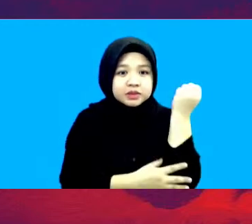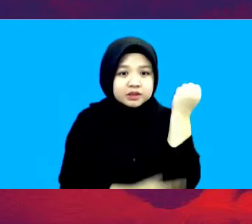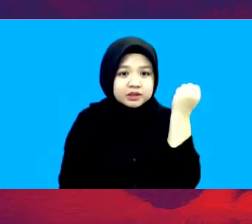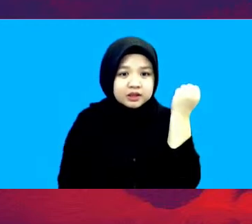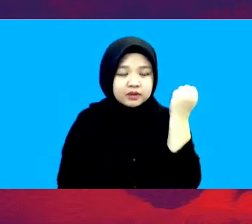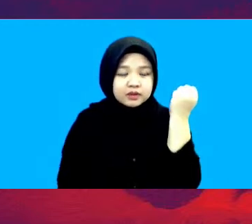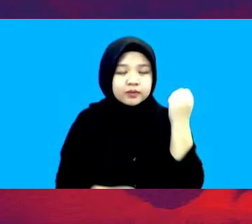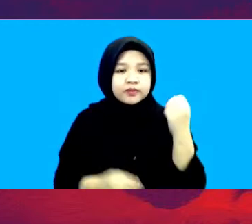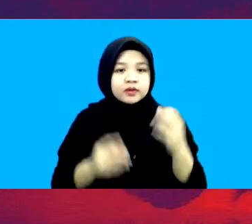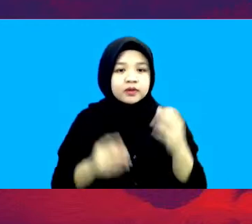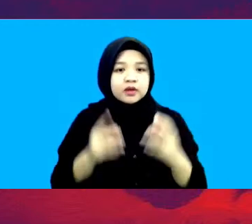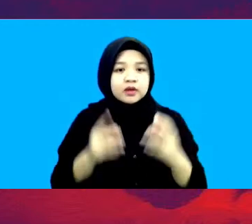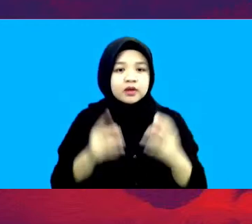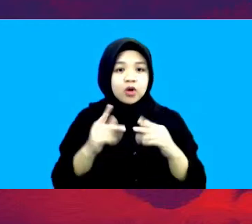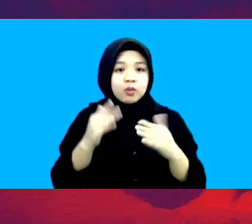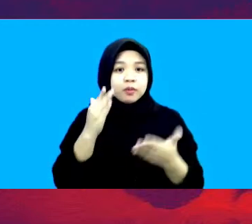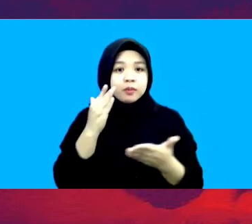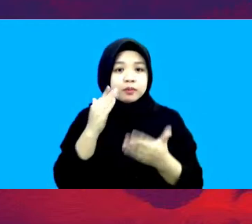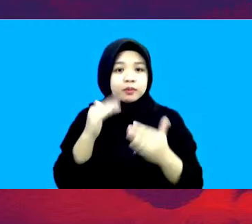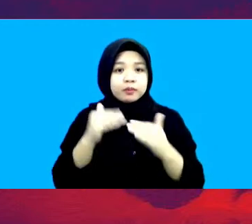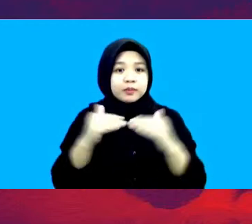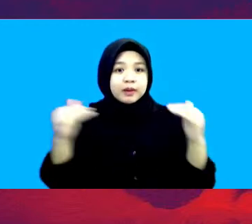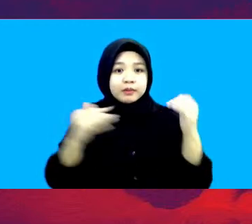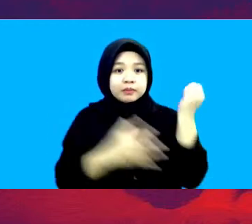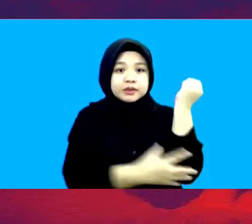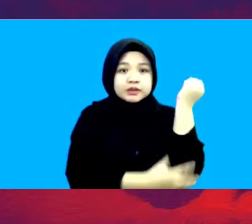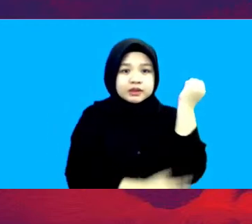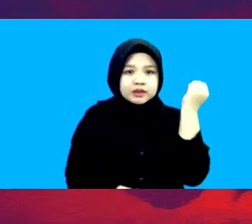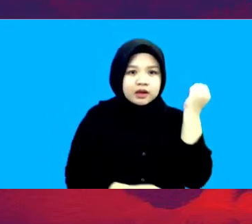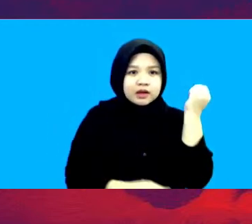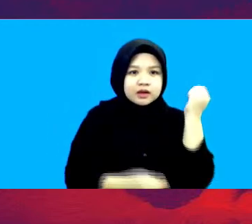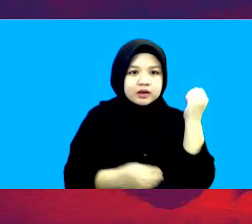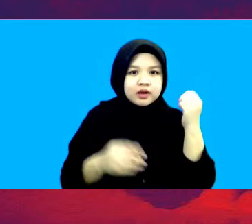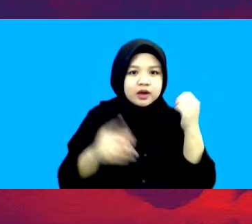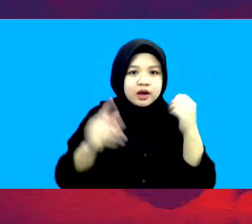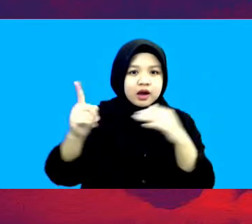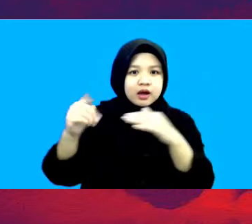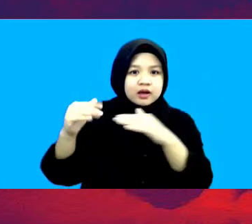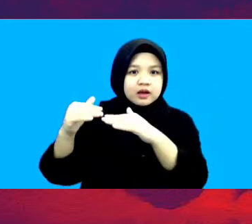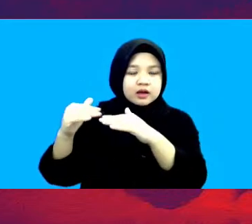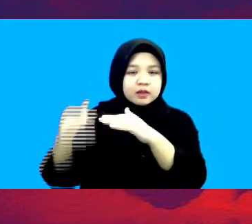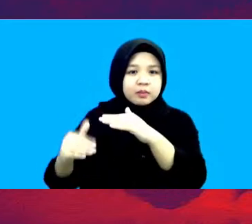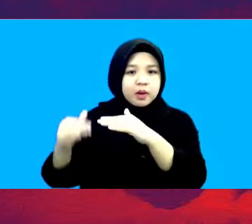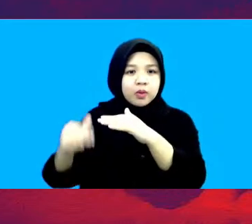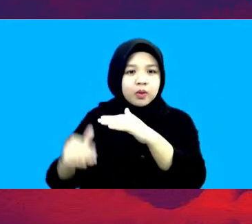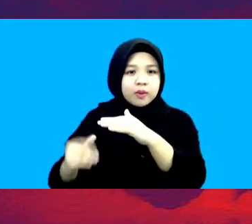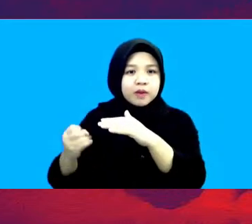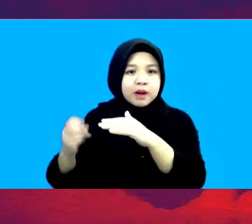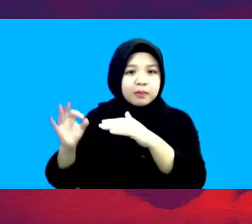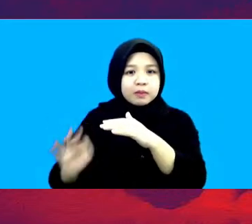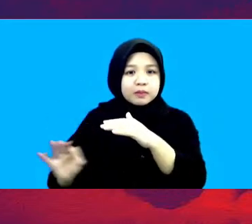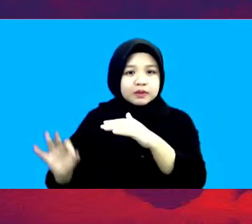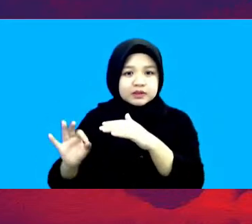this GI is the normalized shortfall.